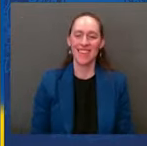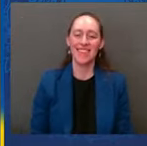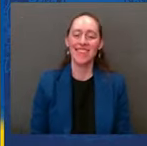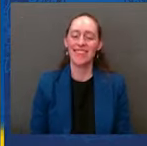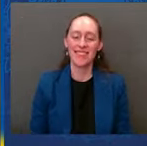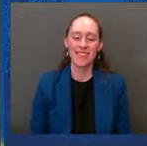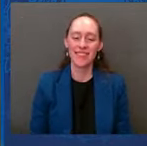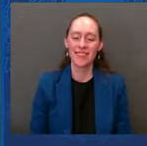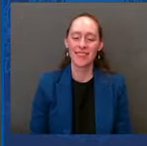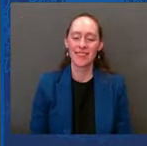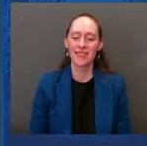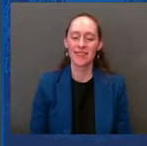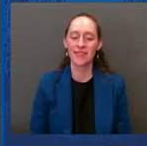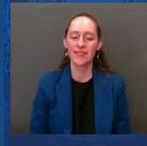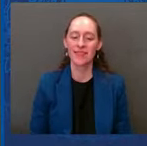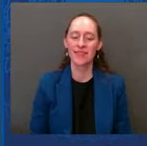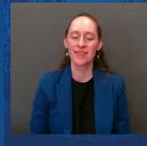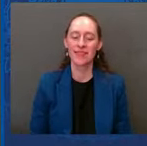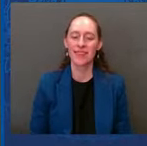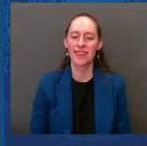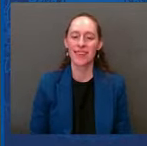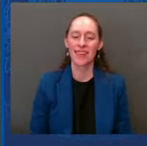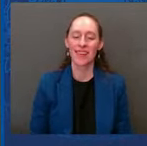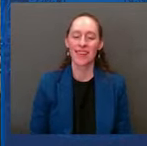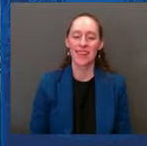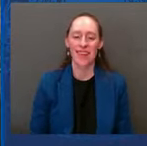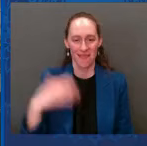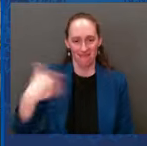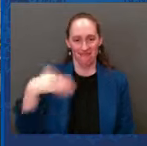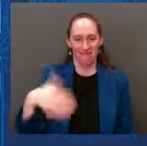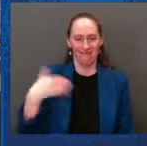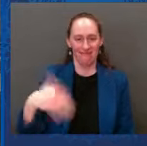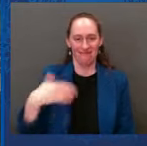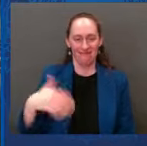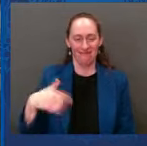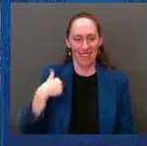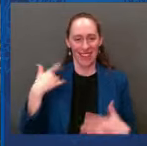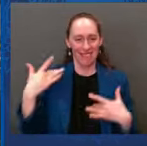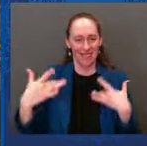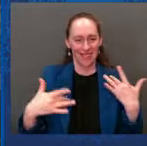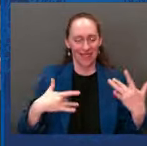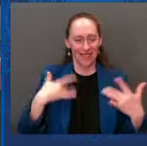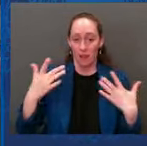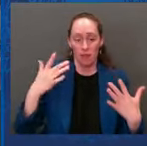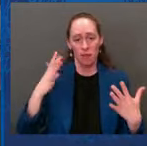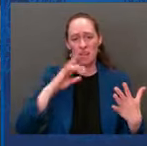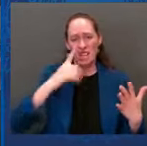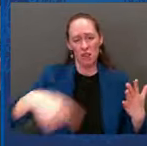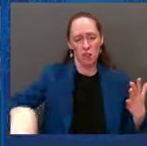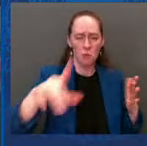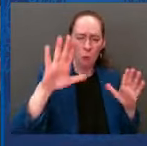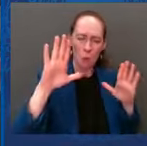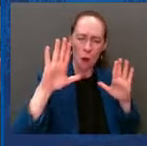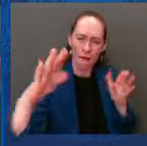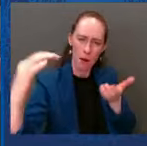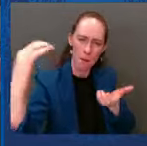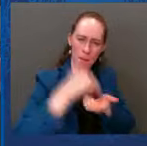One of our great allies, President Duda, Prime Minister, Mr. Prime Minister, Mr.